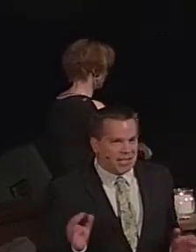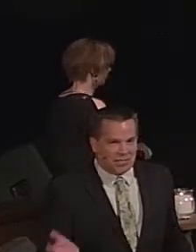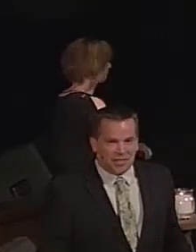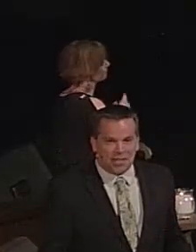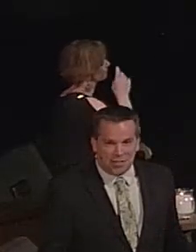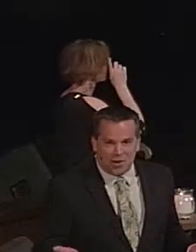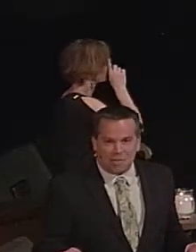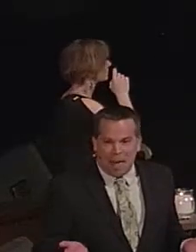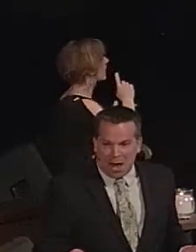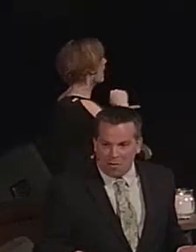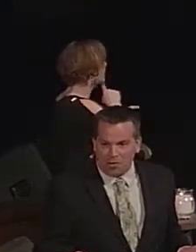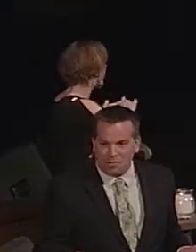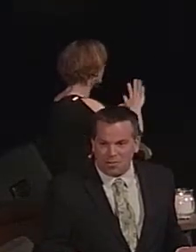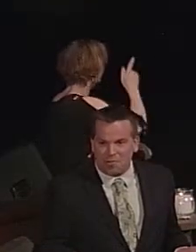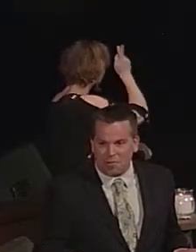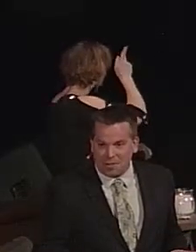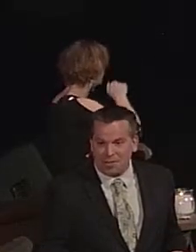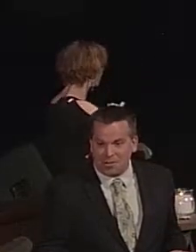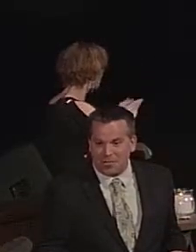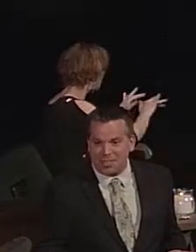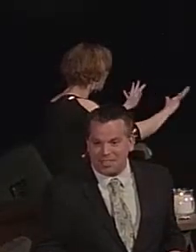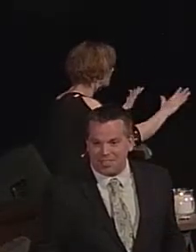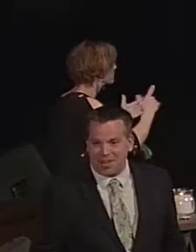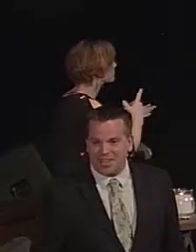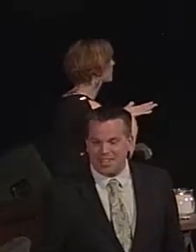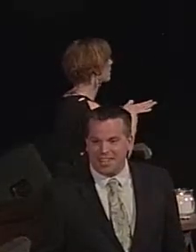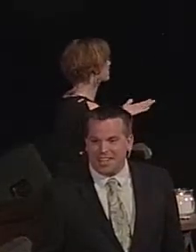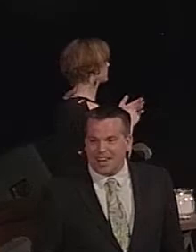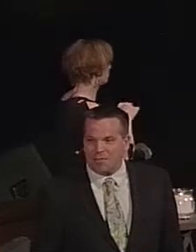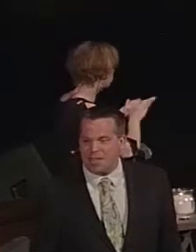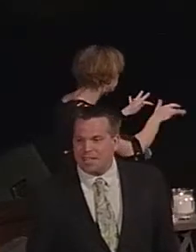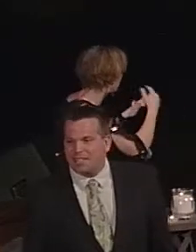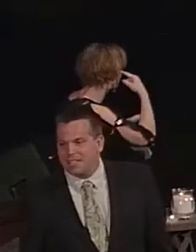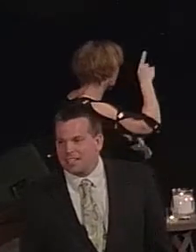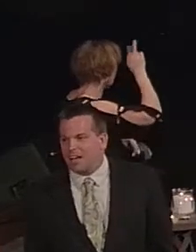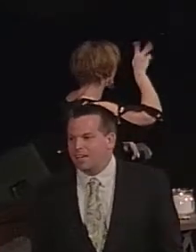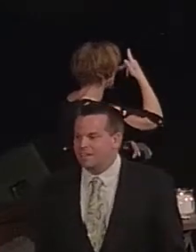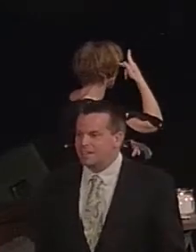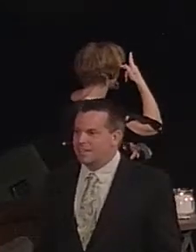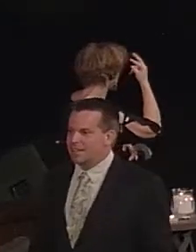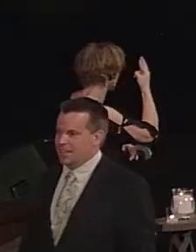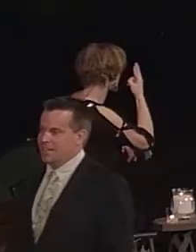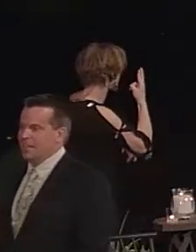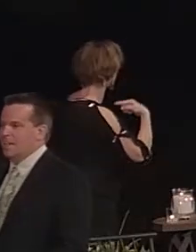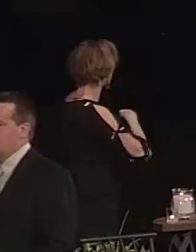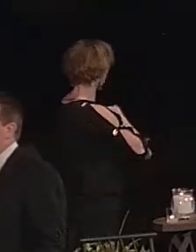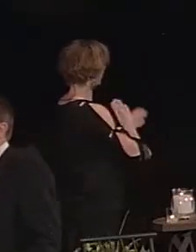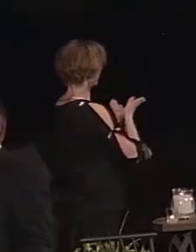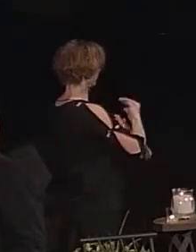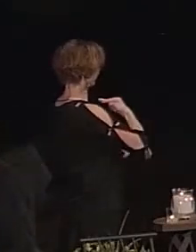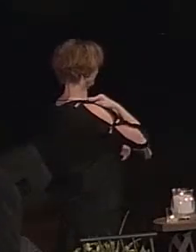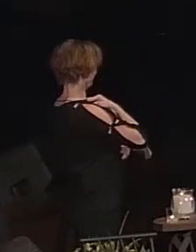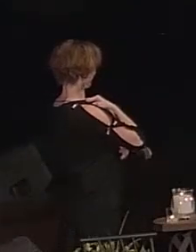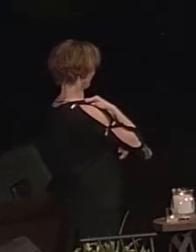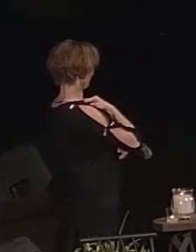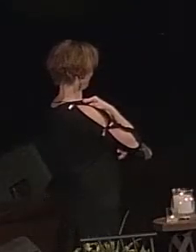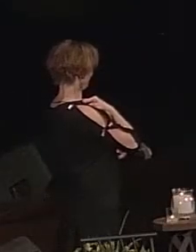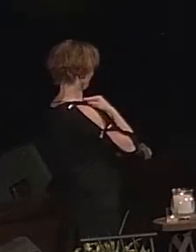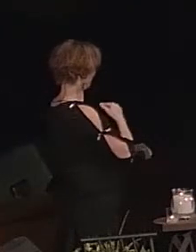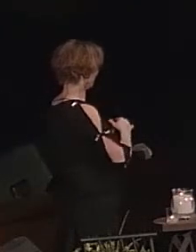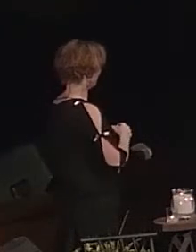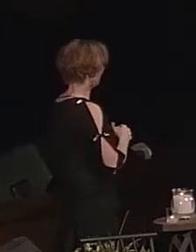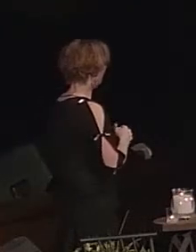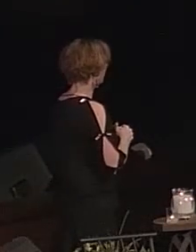spreading the philosophy, sometimes to raise power or for political reasons, right? And we get stuck in that.